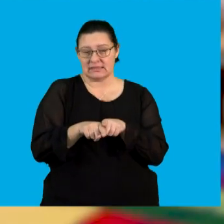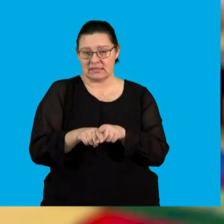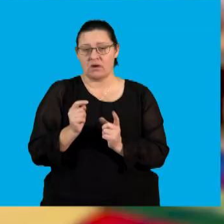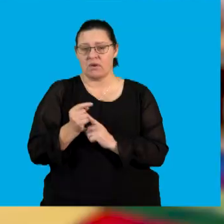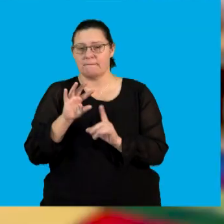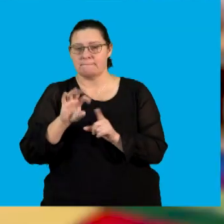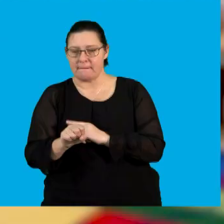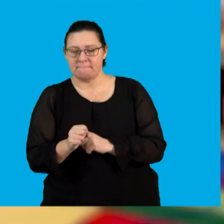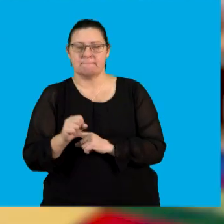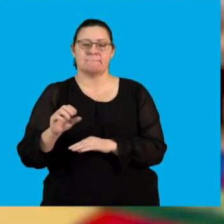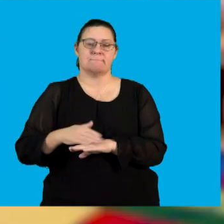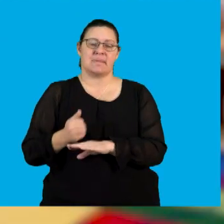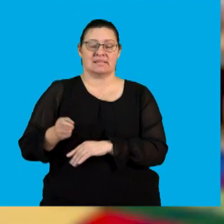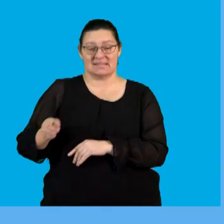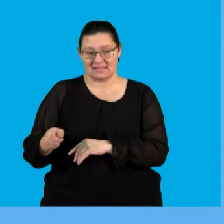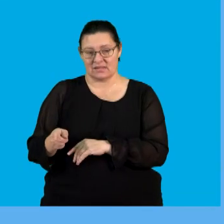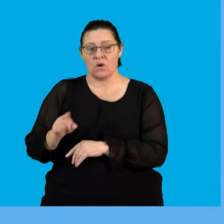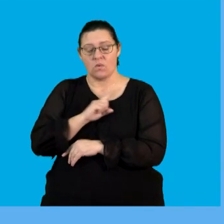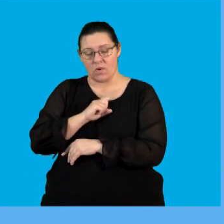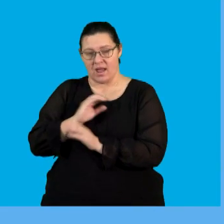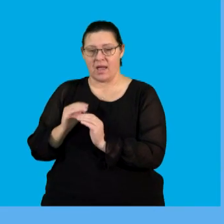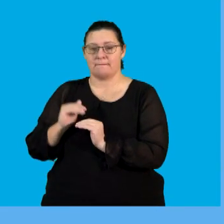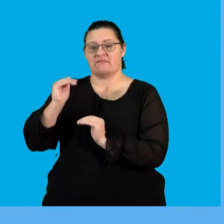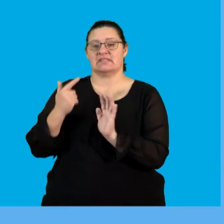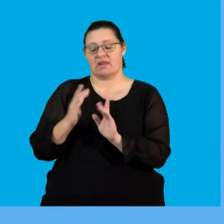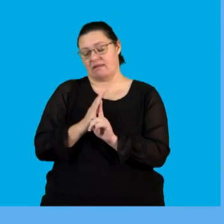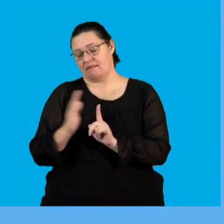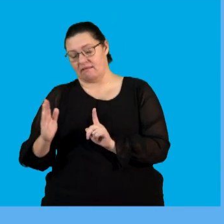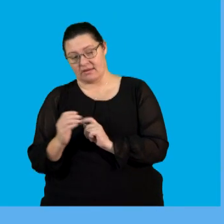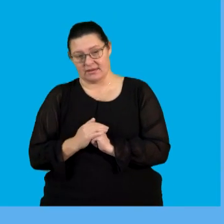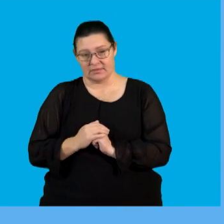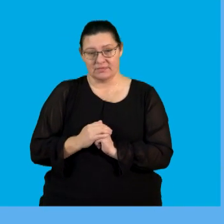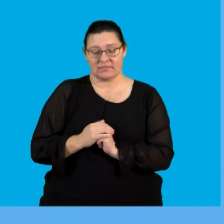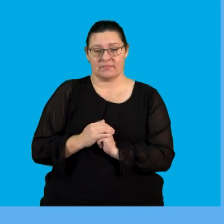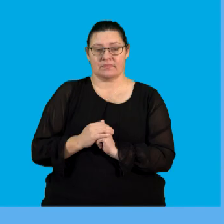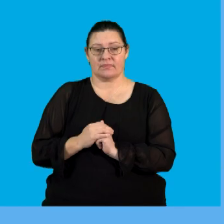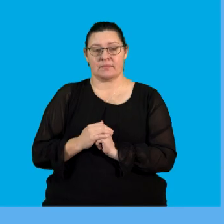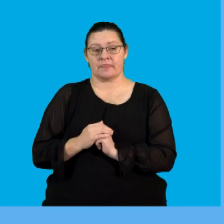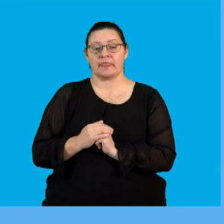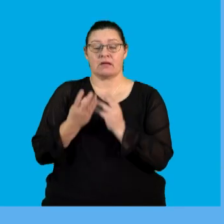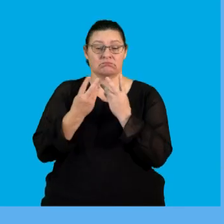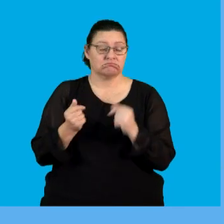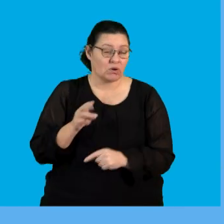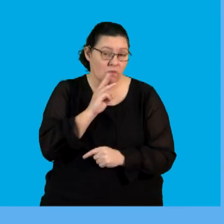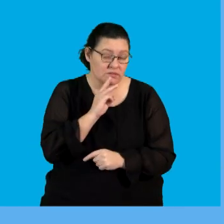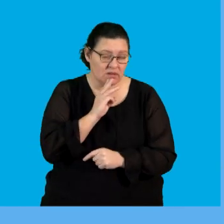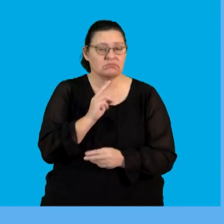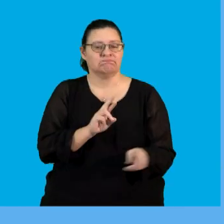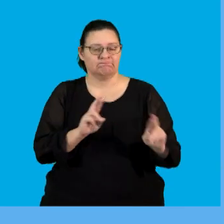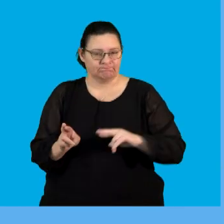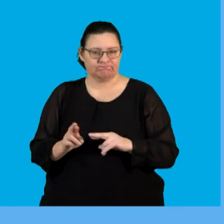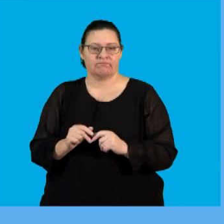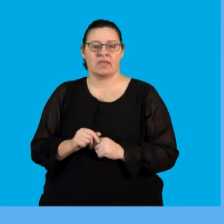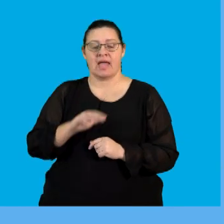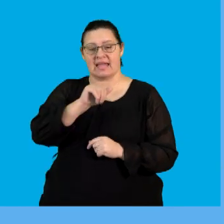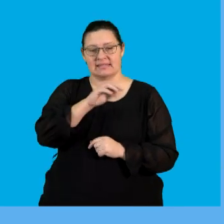them, we find that they are bases because they have a pH that is above 7. So when it dissolves in water, it can be